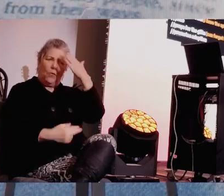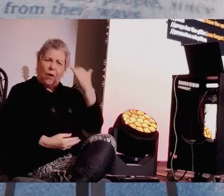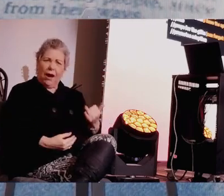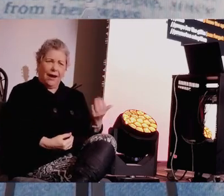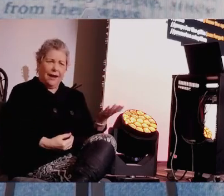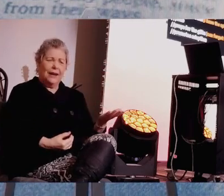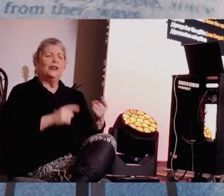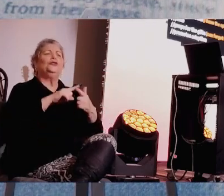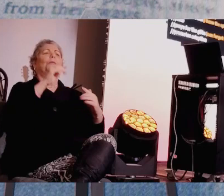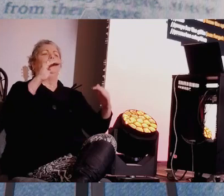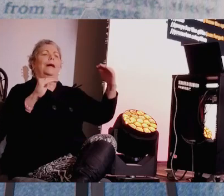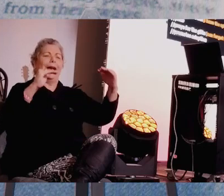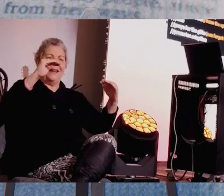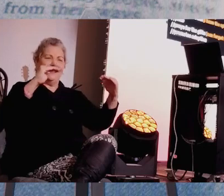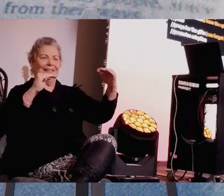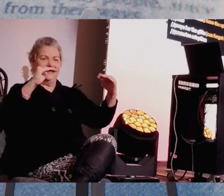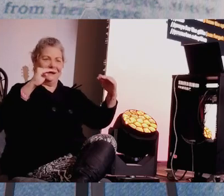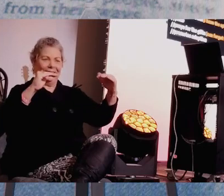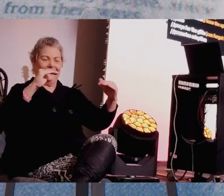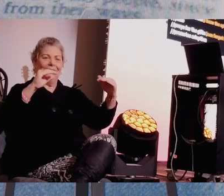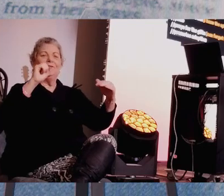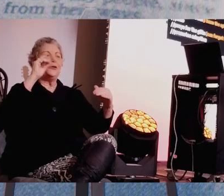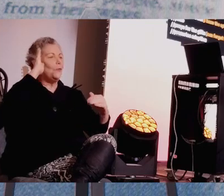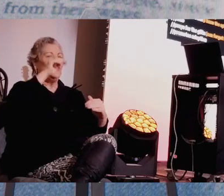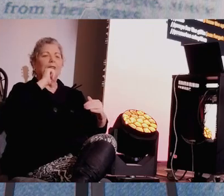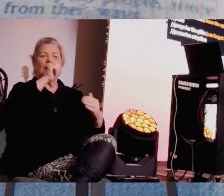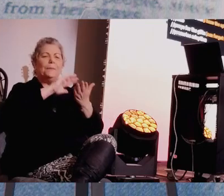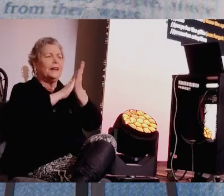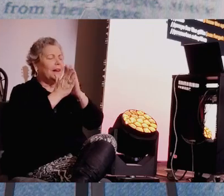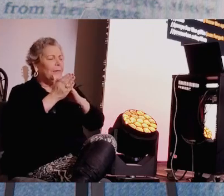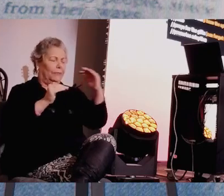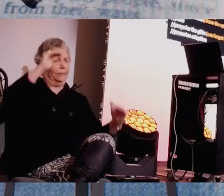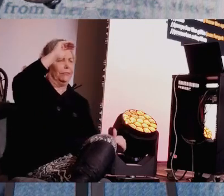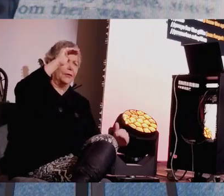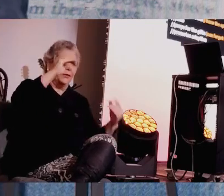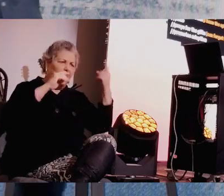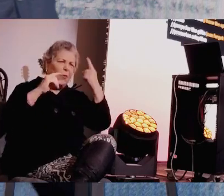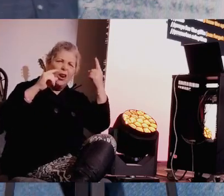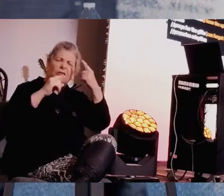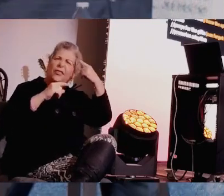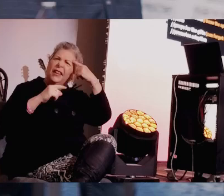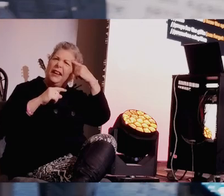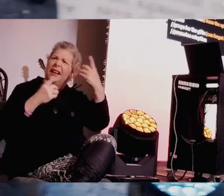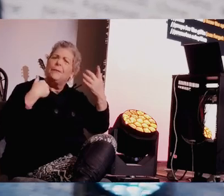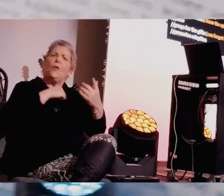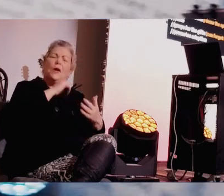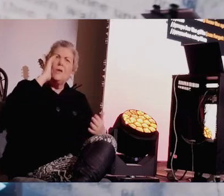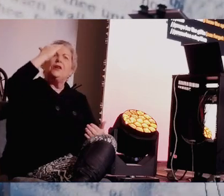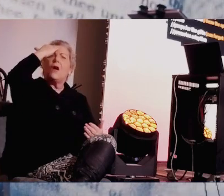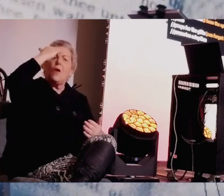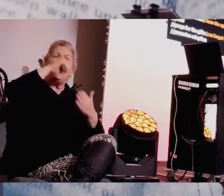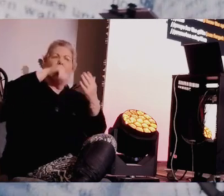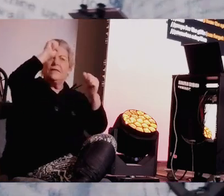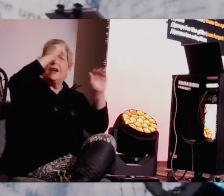both? To balance us, so that we would not be wondering, that we would not be thinking, but that we would be in the knowing of what the